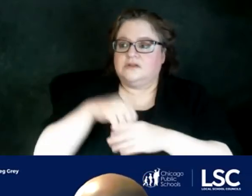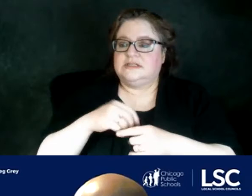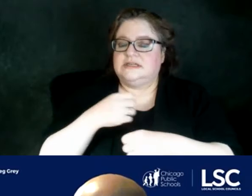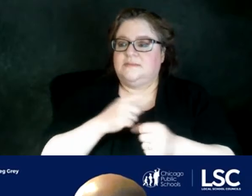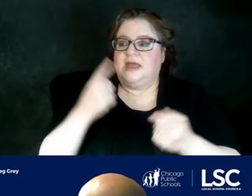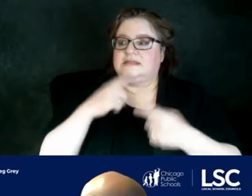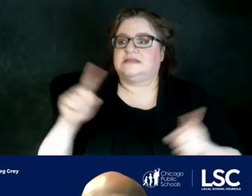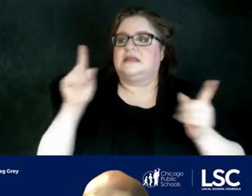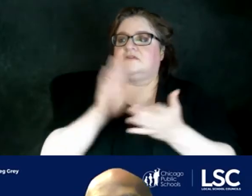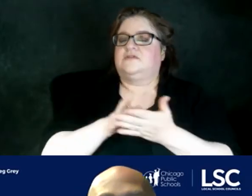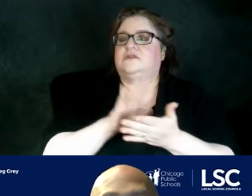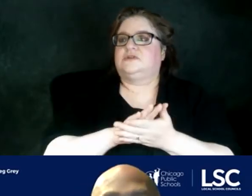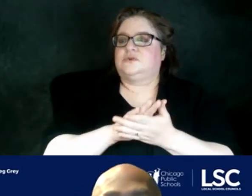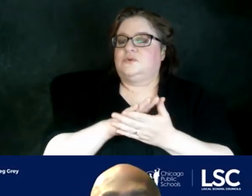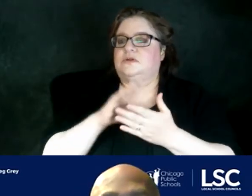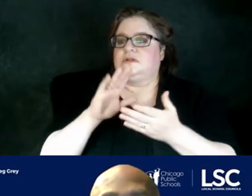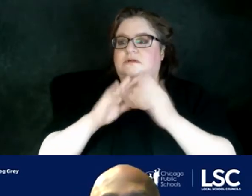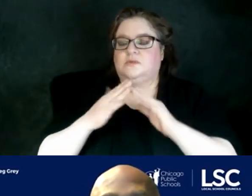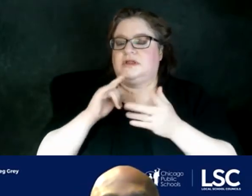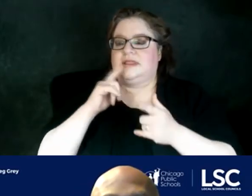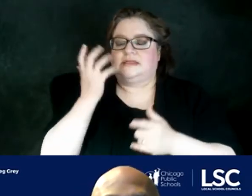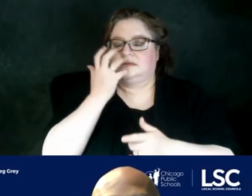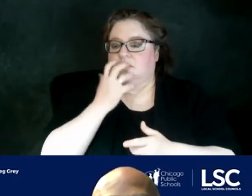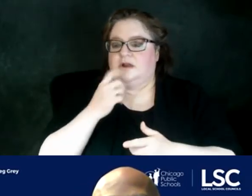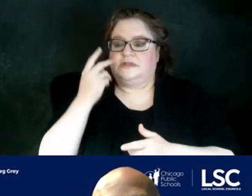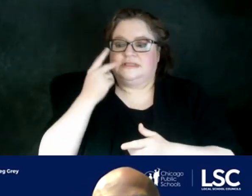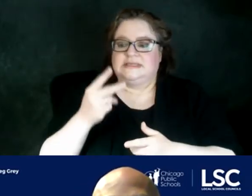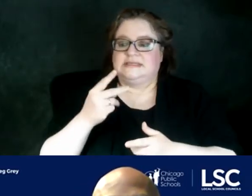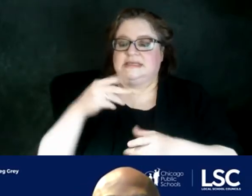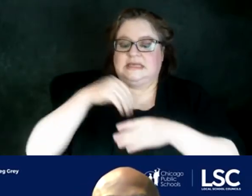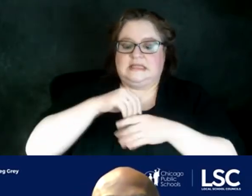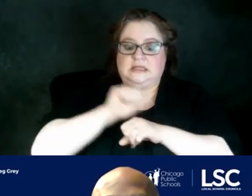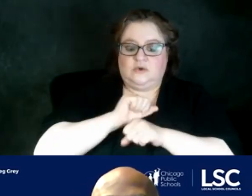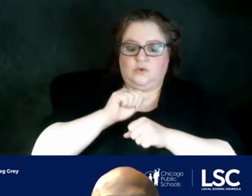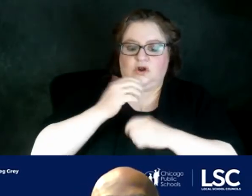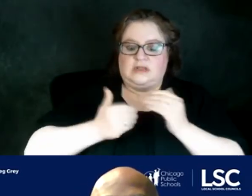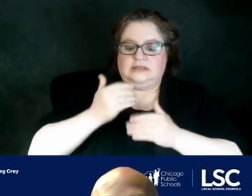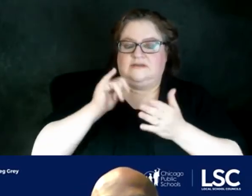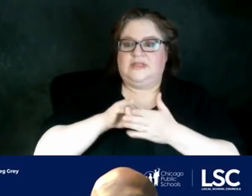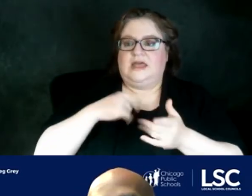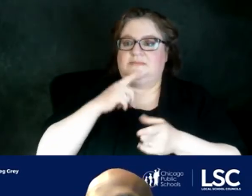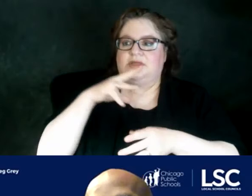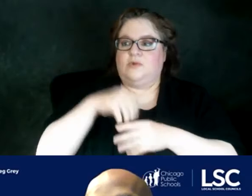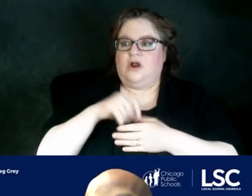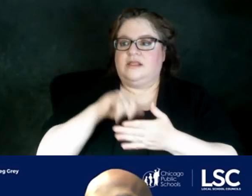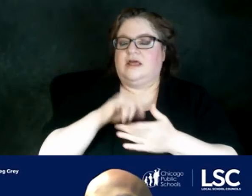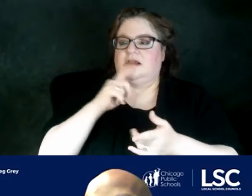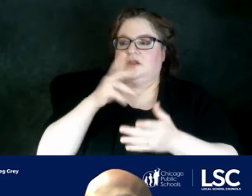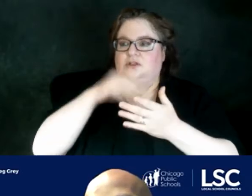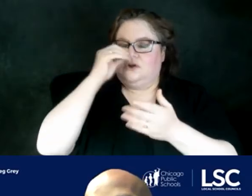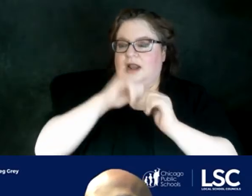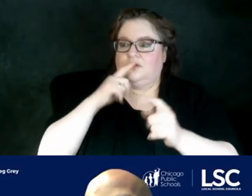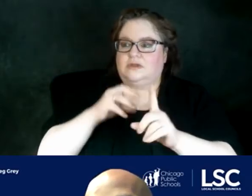successful school community. It's just incredible to see the inner workings of all of that and to be a part of that and learn how you can influence